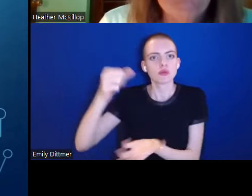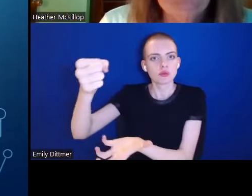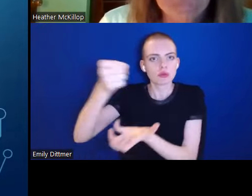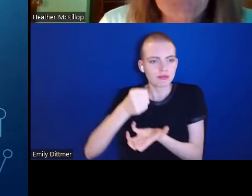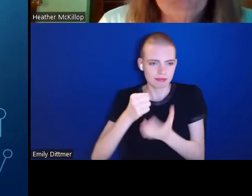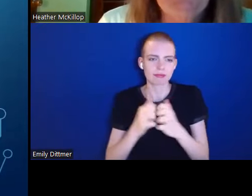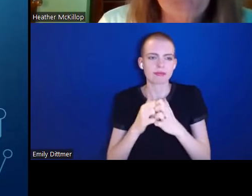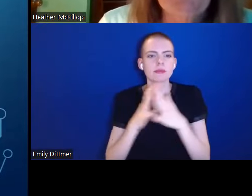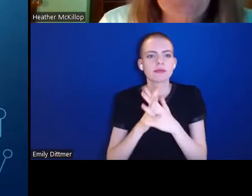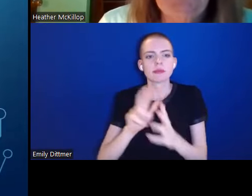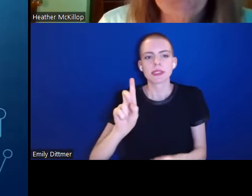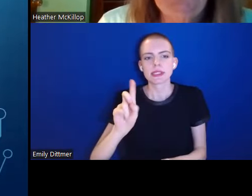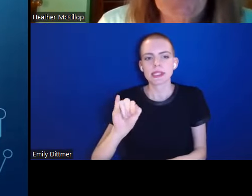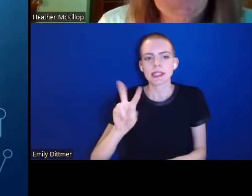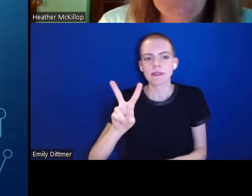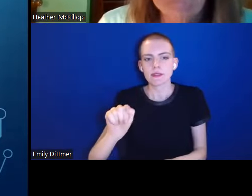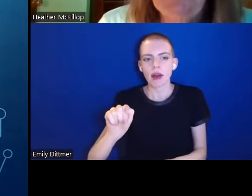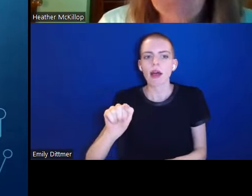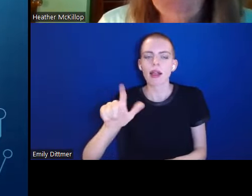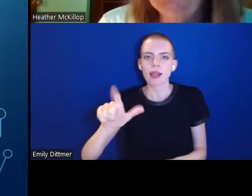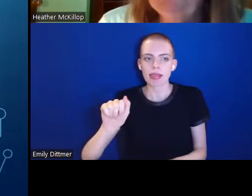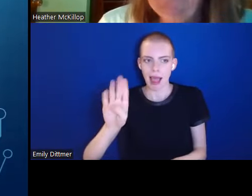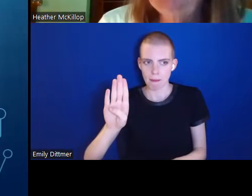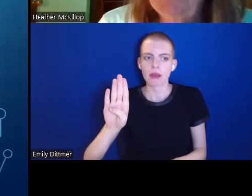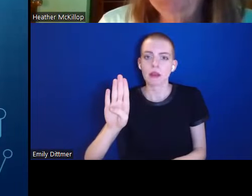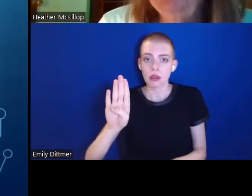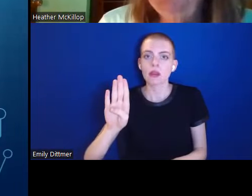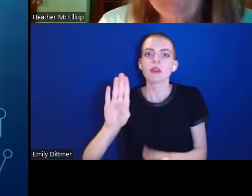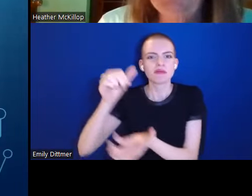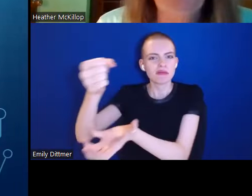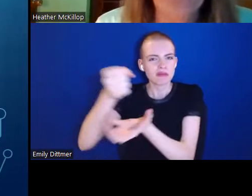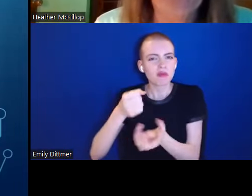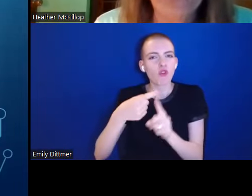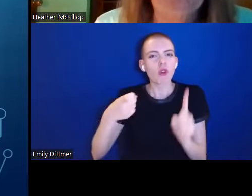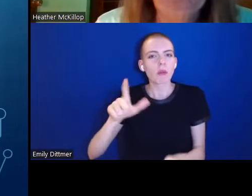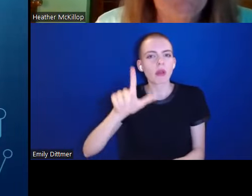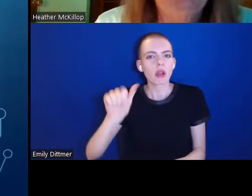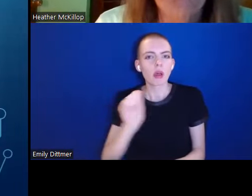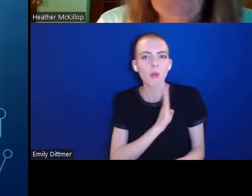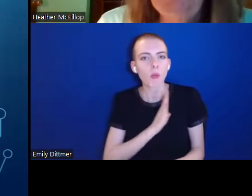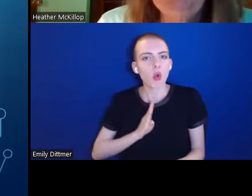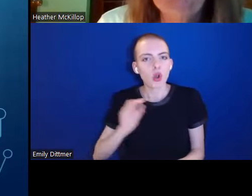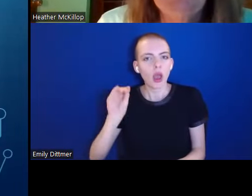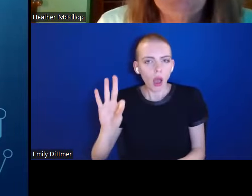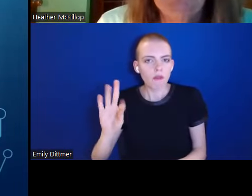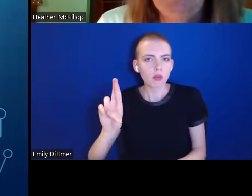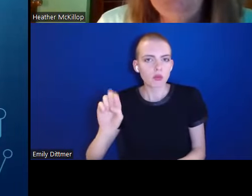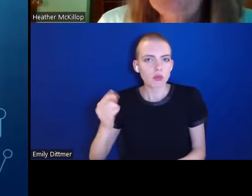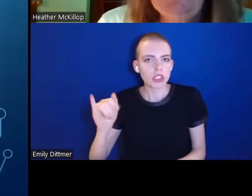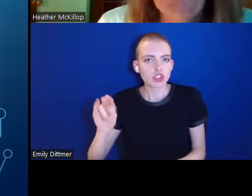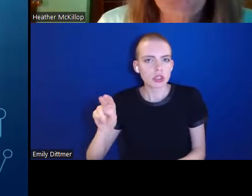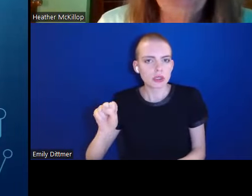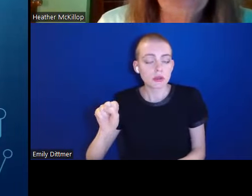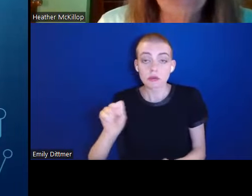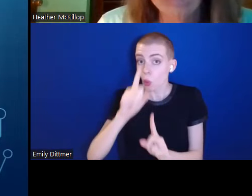Lab, Digital Imaging and Visualization Archaeology Lab, with a grant from the Louisiana Board of Regents. The goals